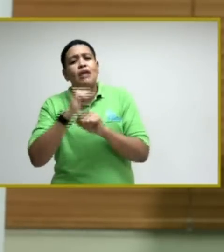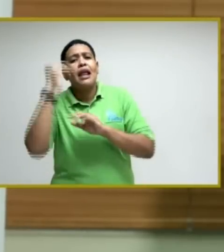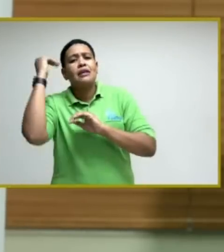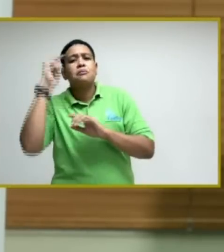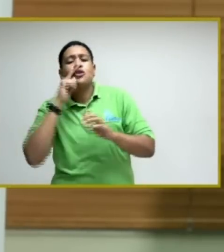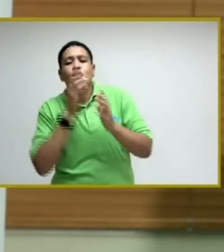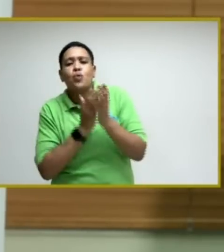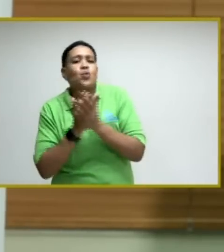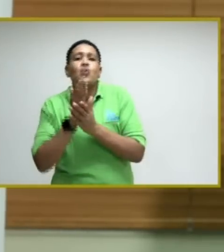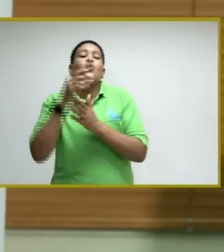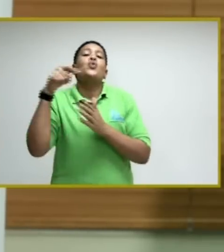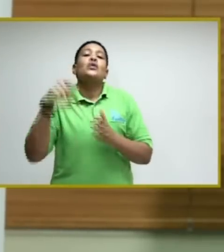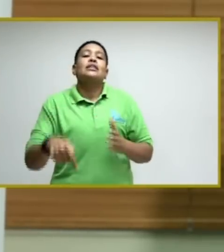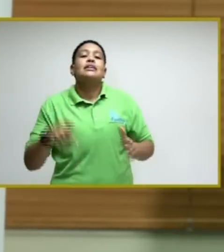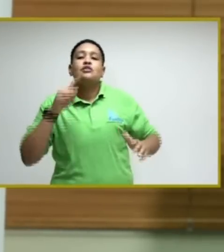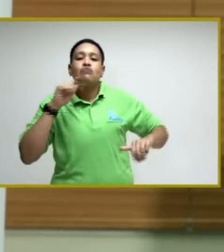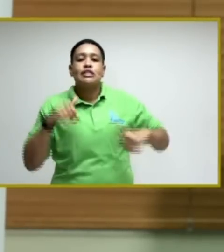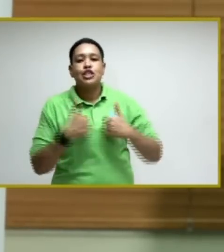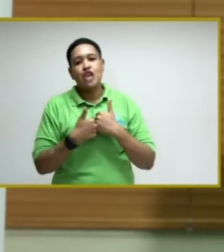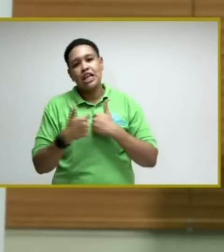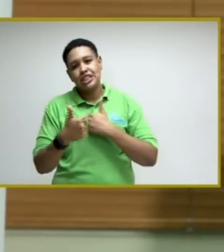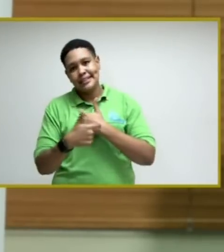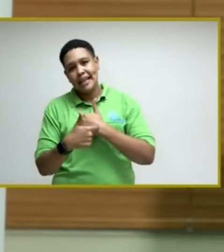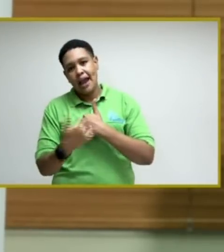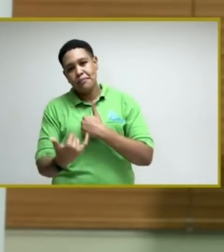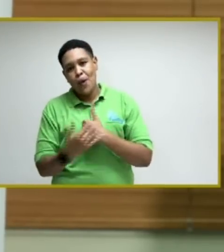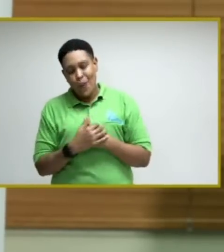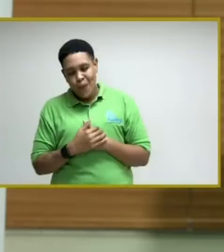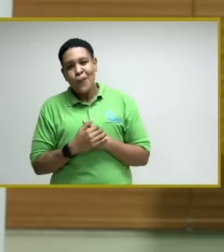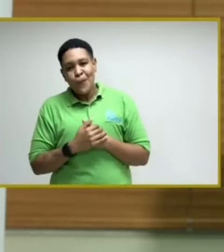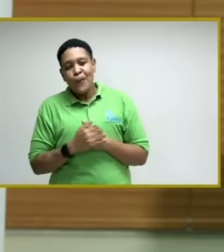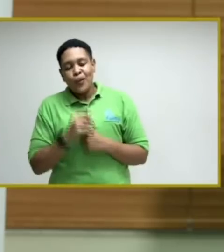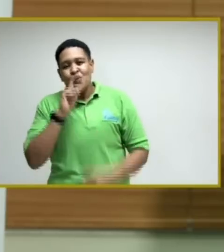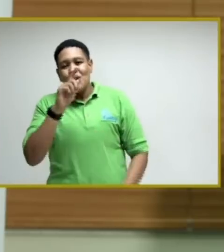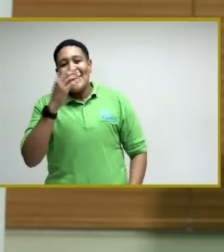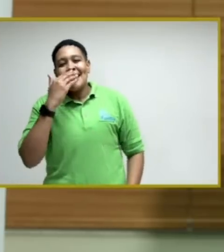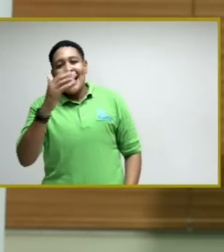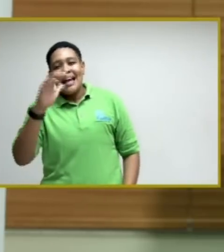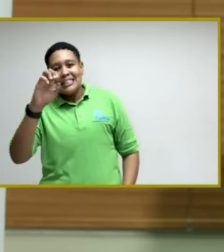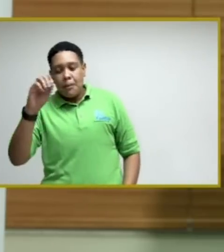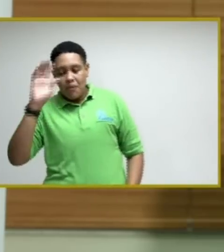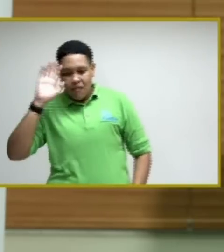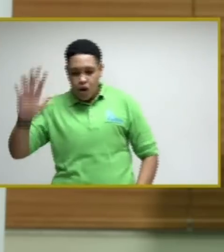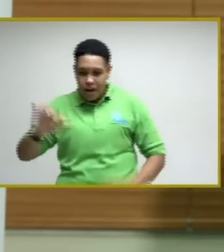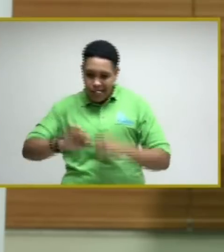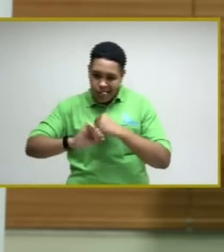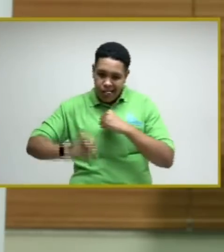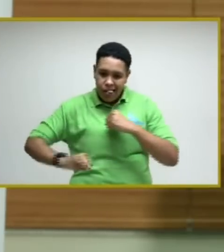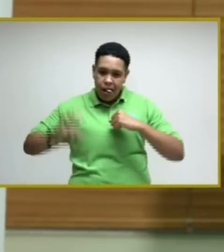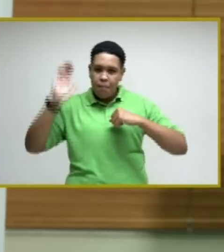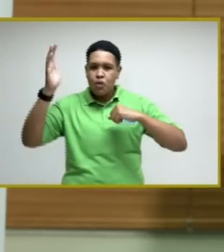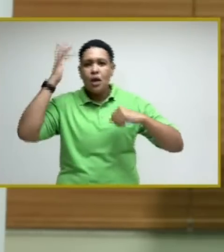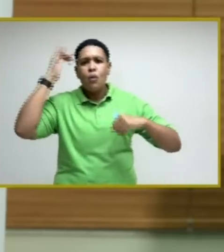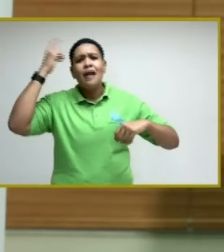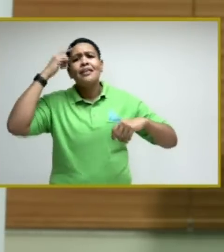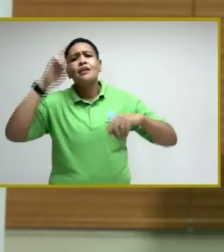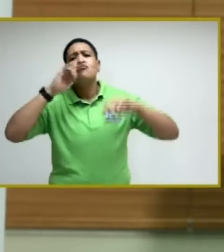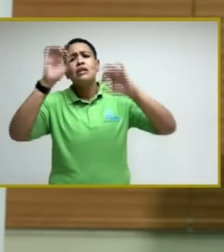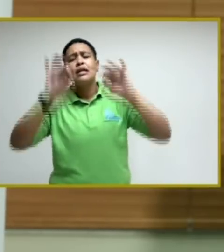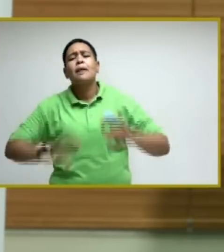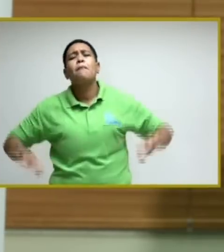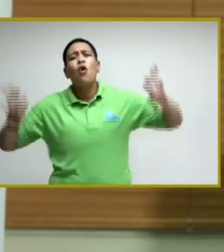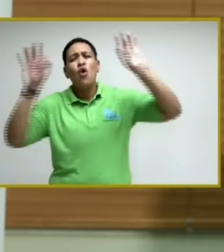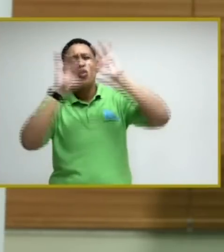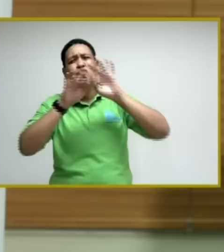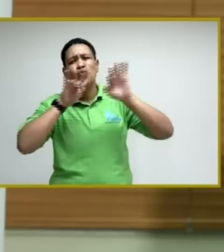us through these very challenging times. And so I thank the CMO for that presentation, because I think it was important